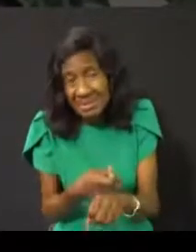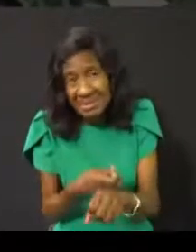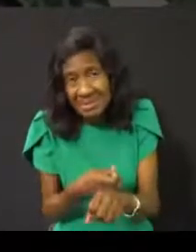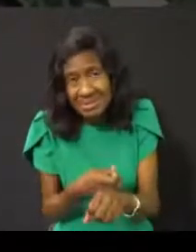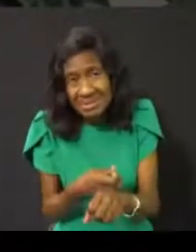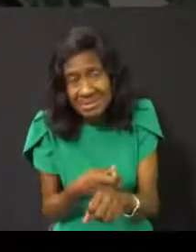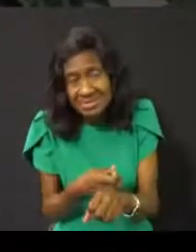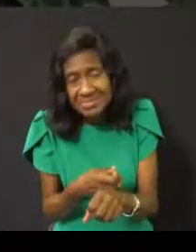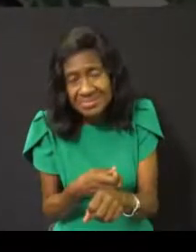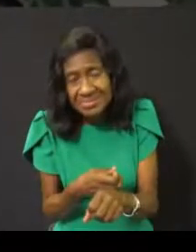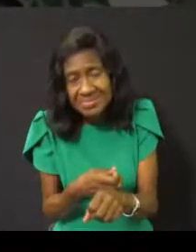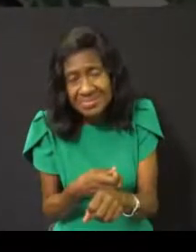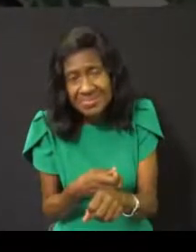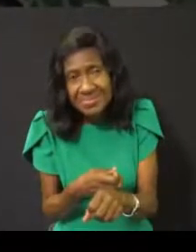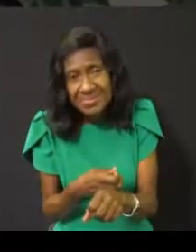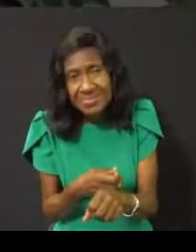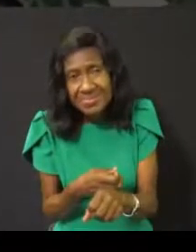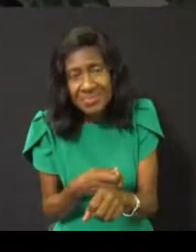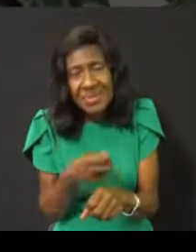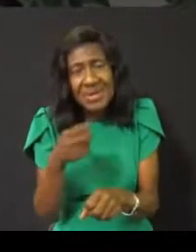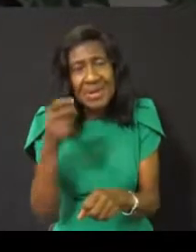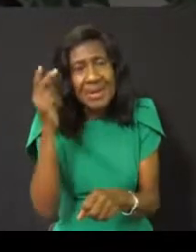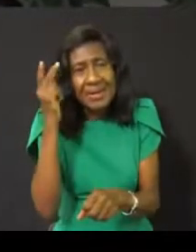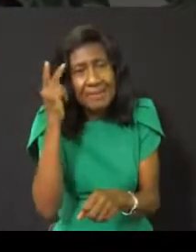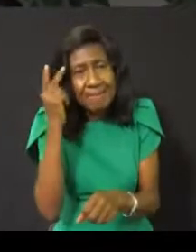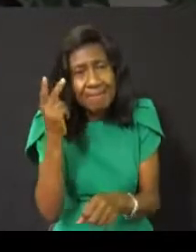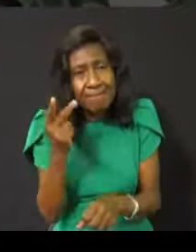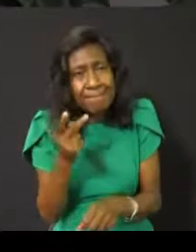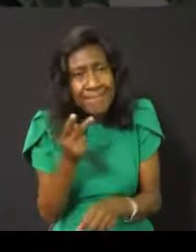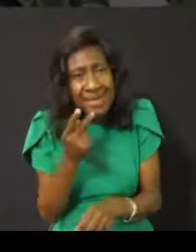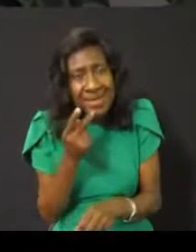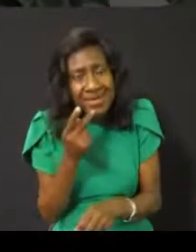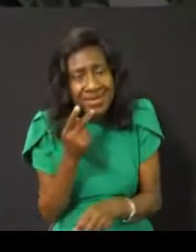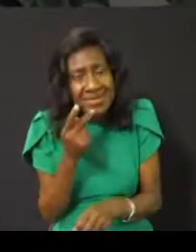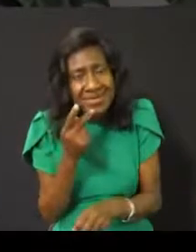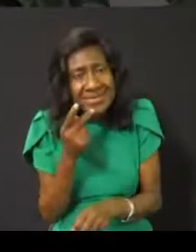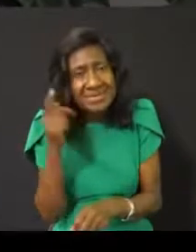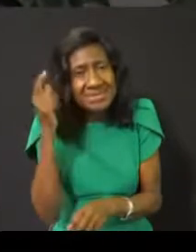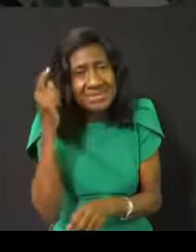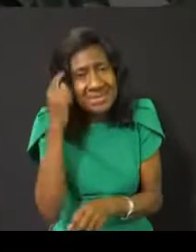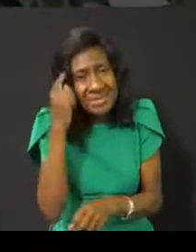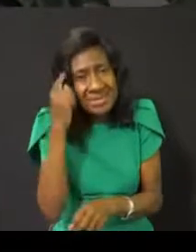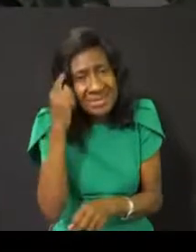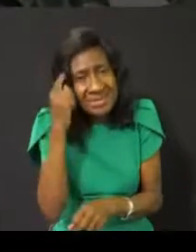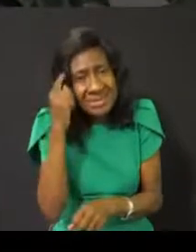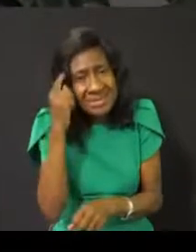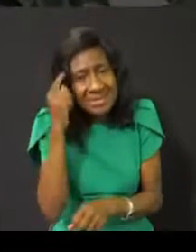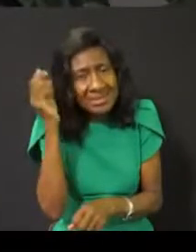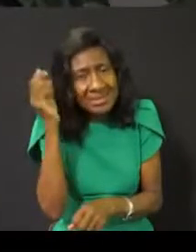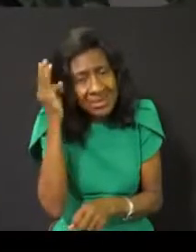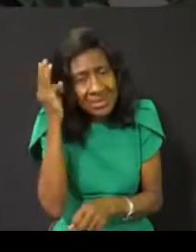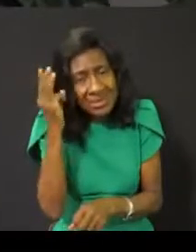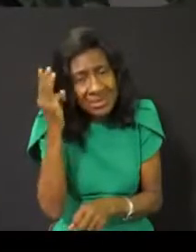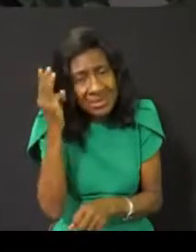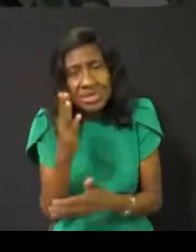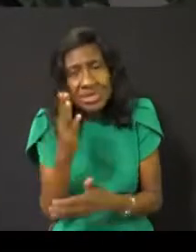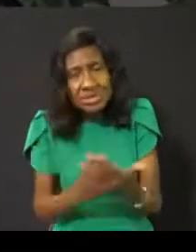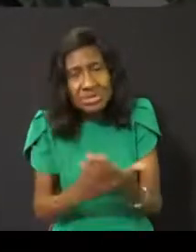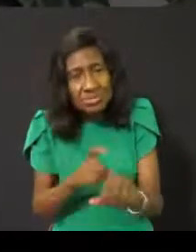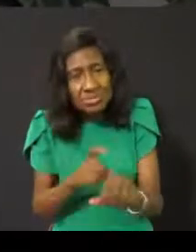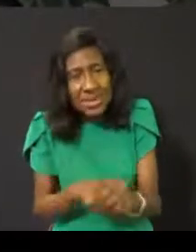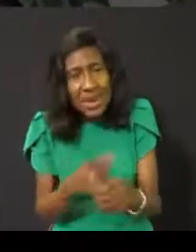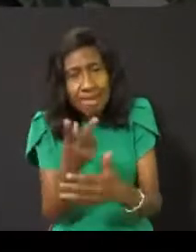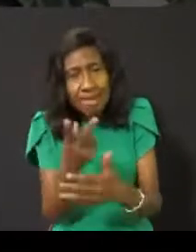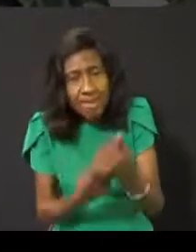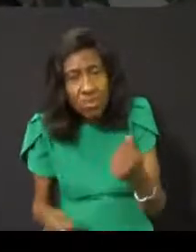for parental consent in many cases, and in some cases, a joint decision between children and parents, and for them